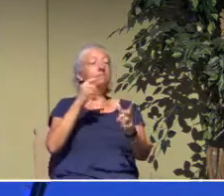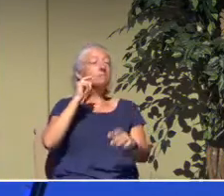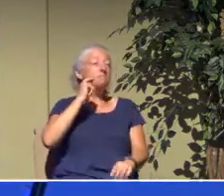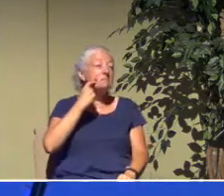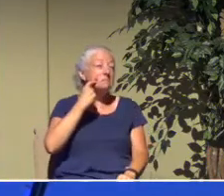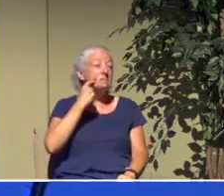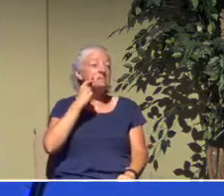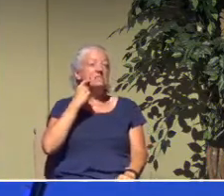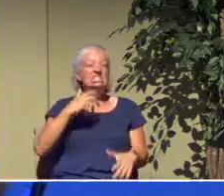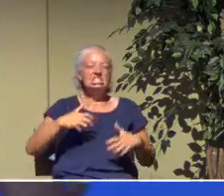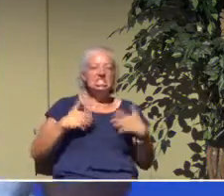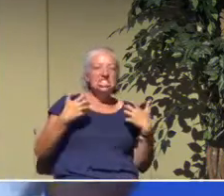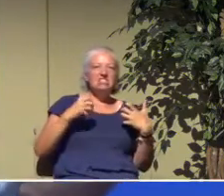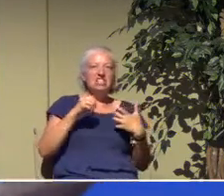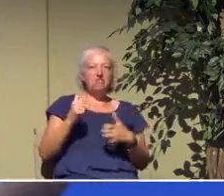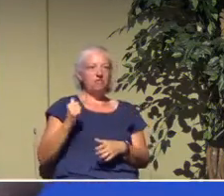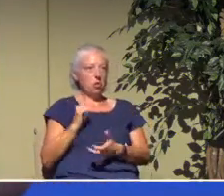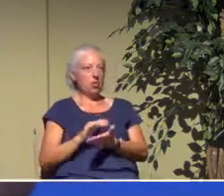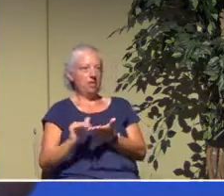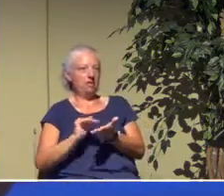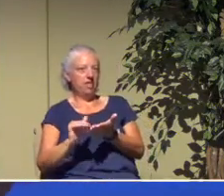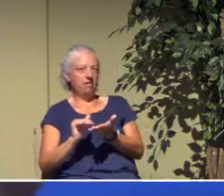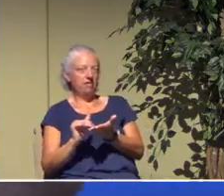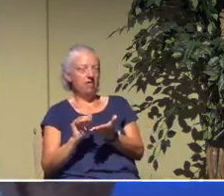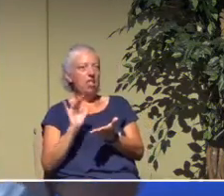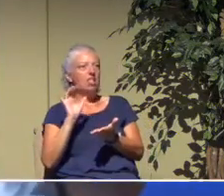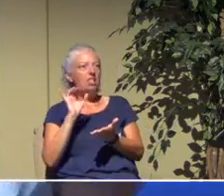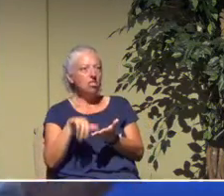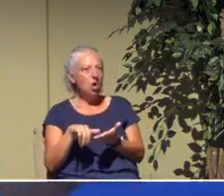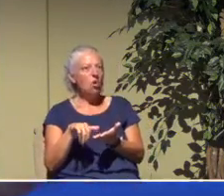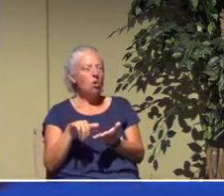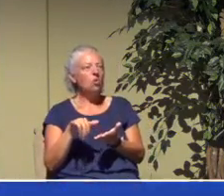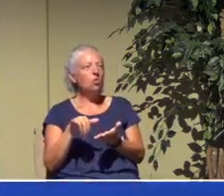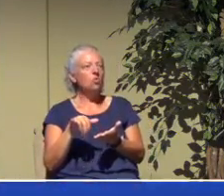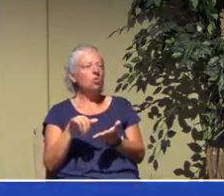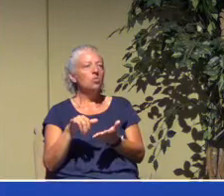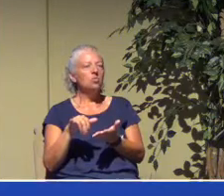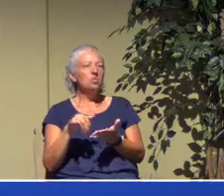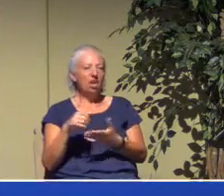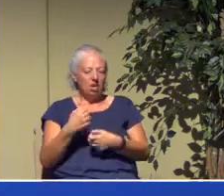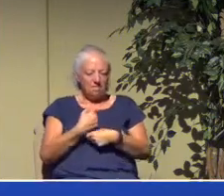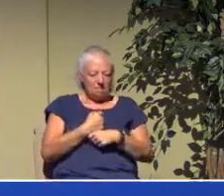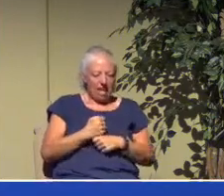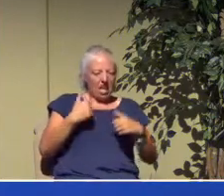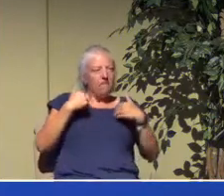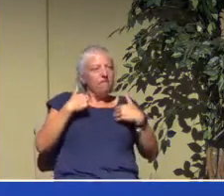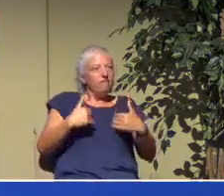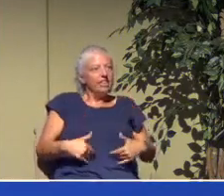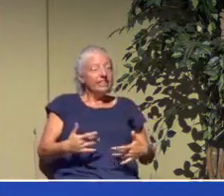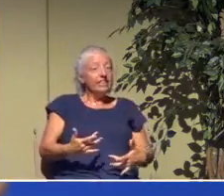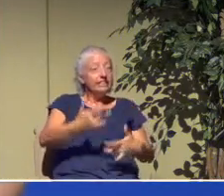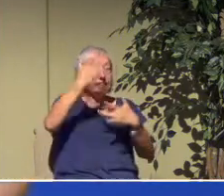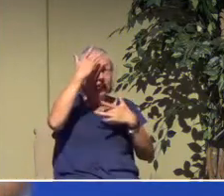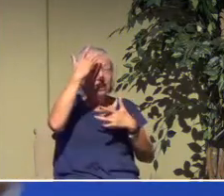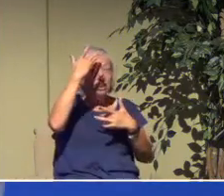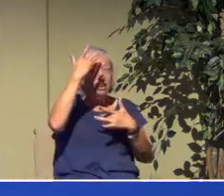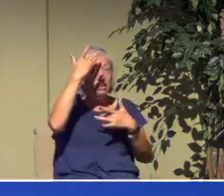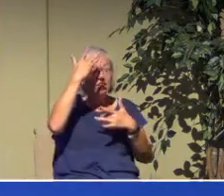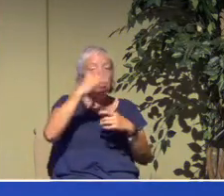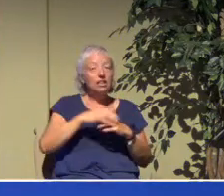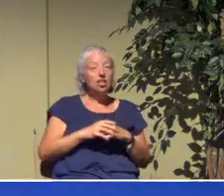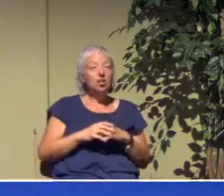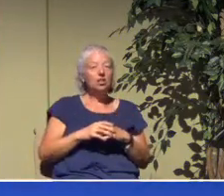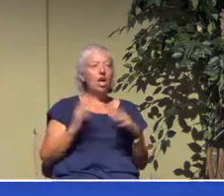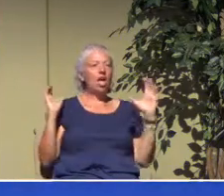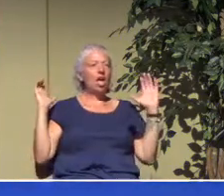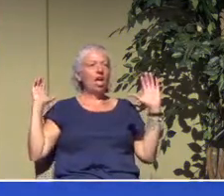angry and unforgiveness? You know, these things literally, they make us sick. They will make us physically sick. Talk about a